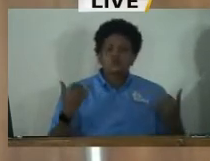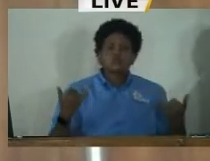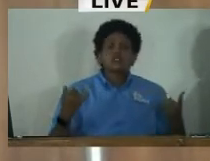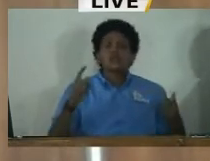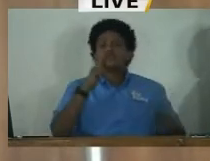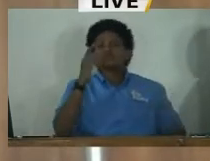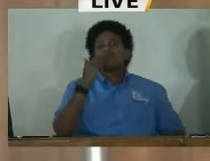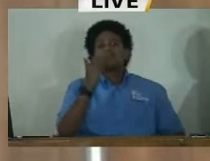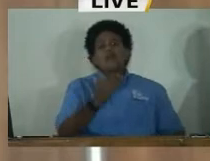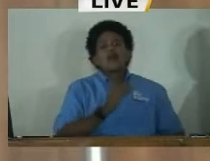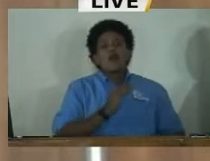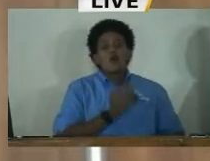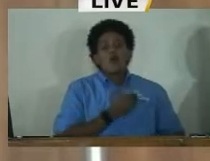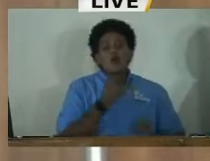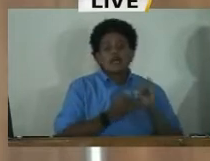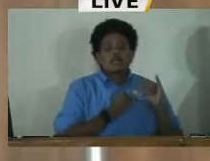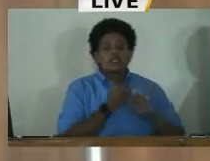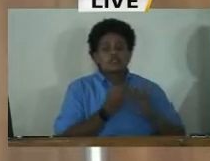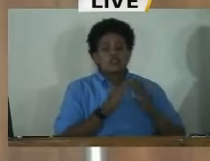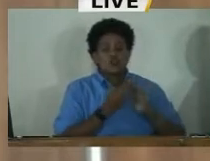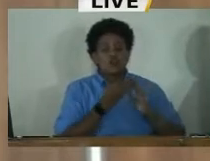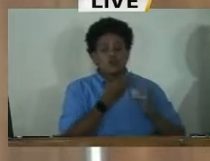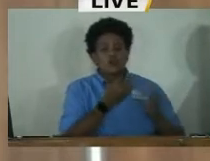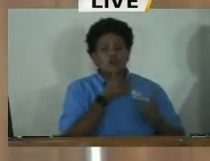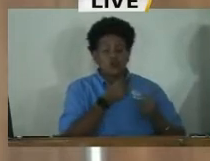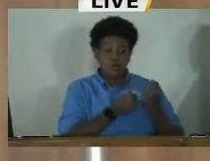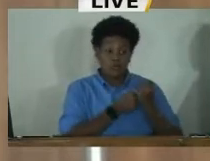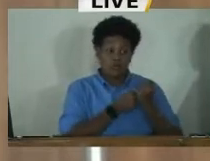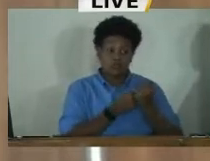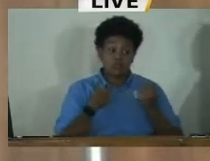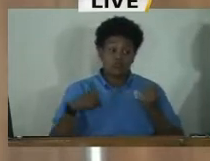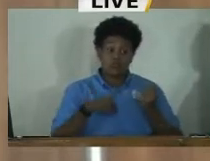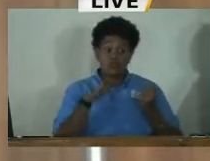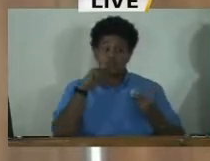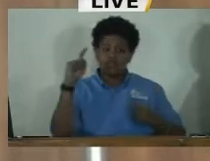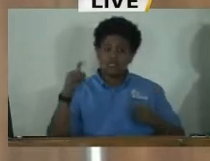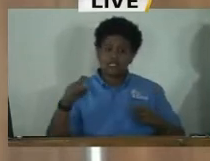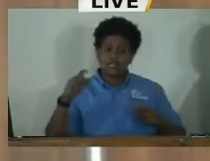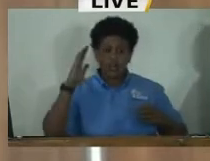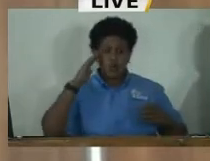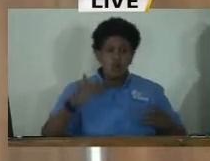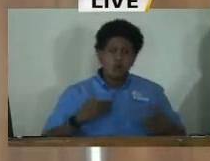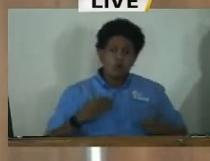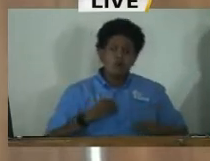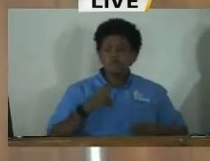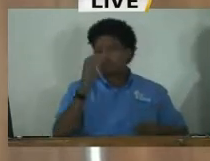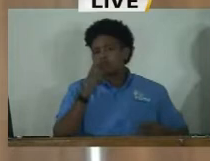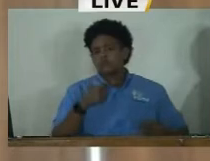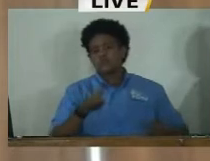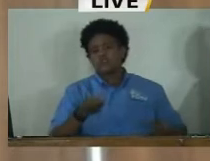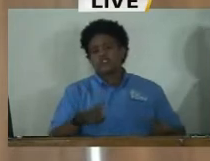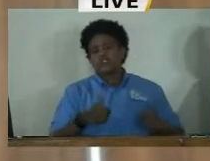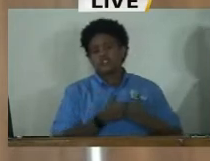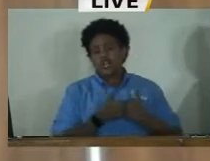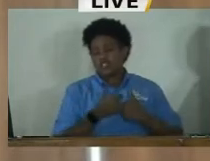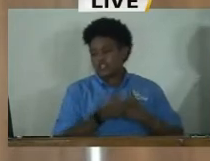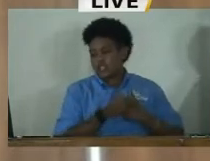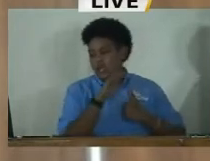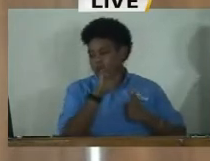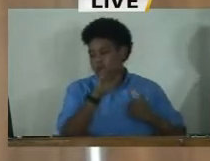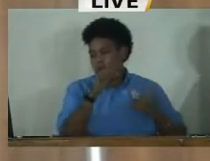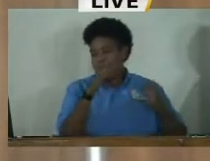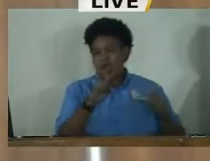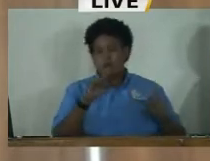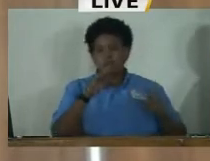to thank our international community, whose assistance to us has been needed and welcome during this very challenging period.